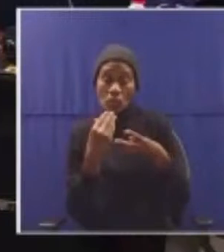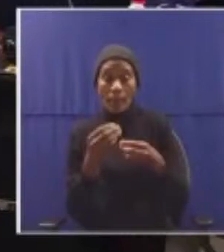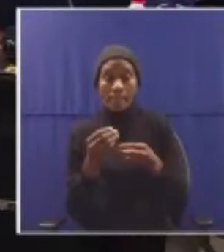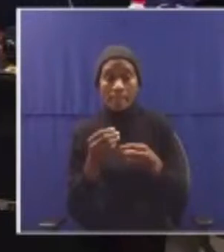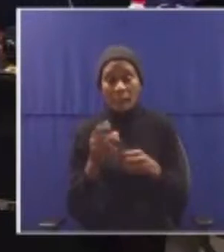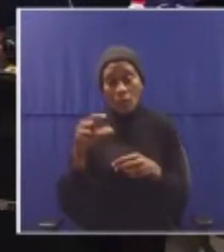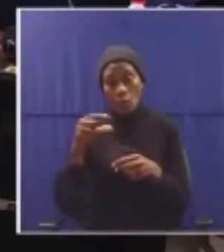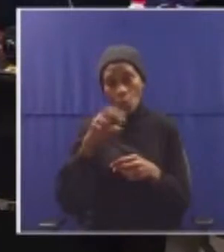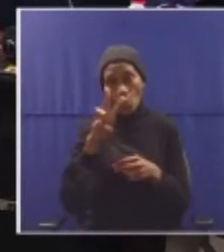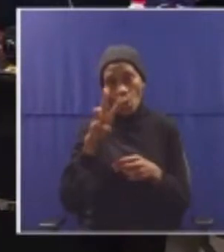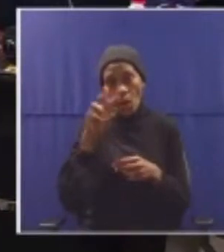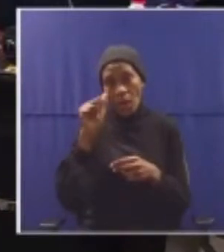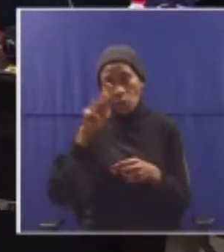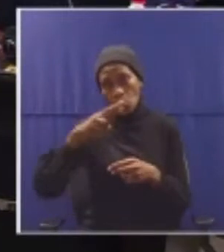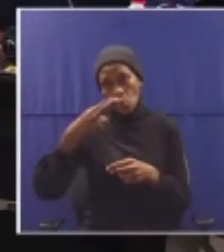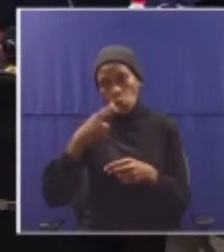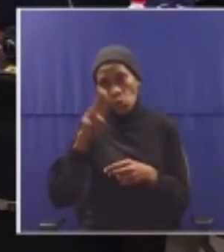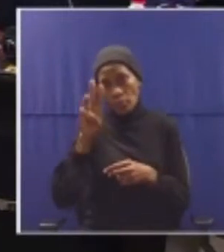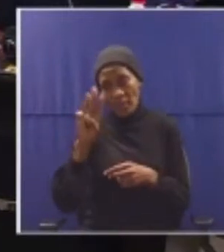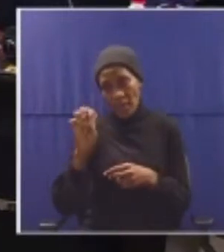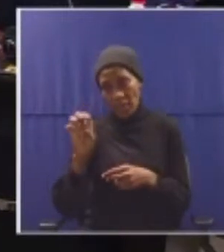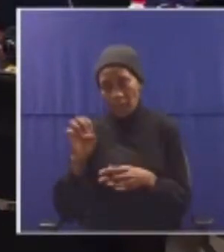S. Gwahobe.